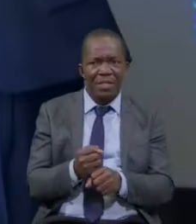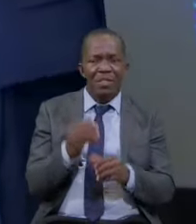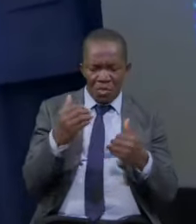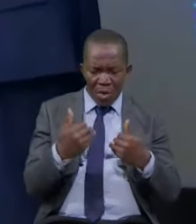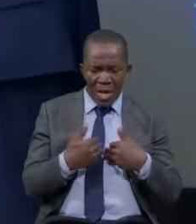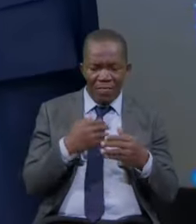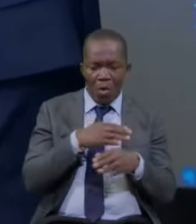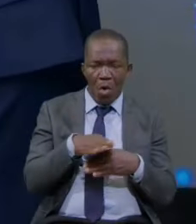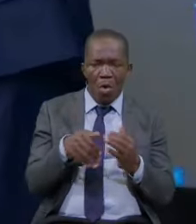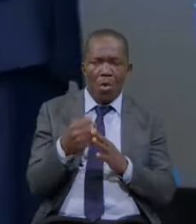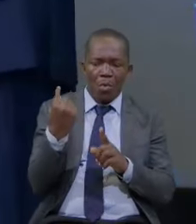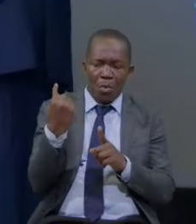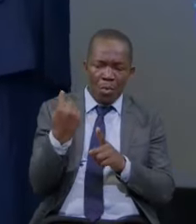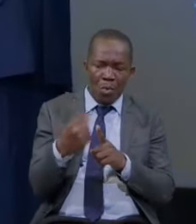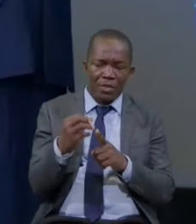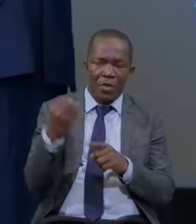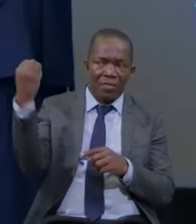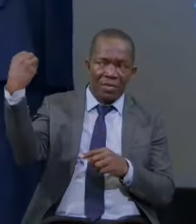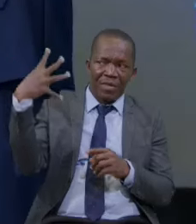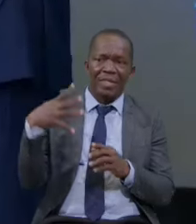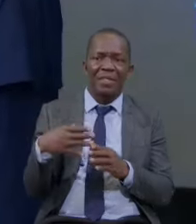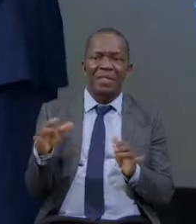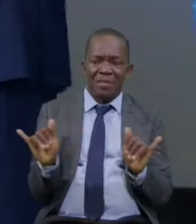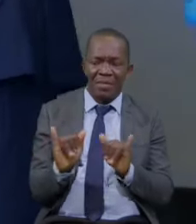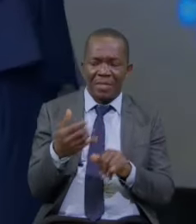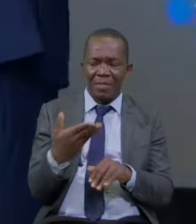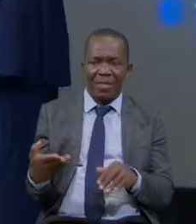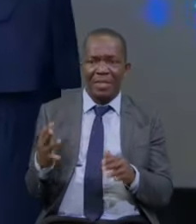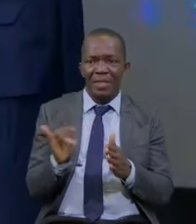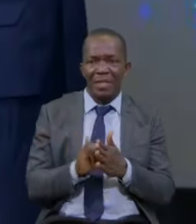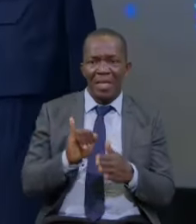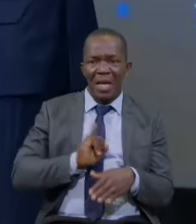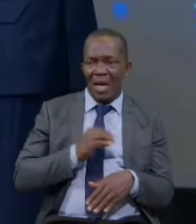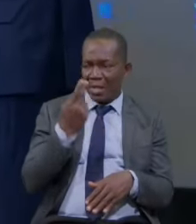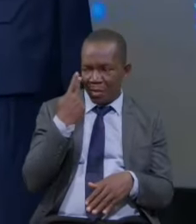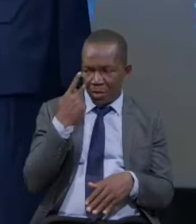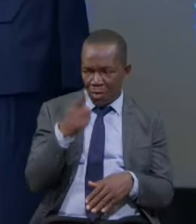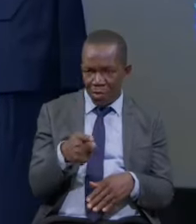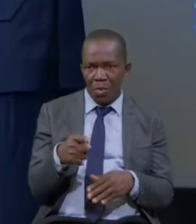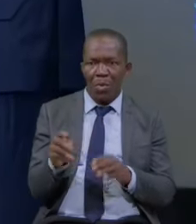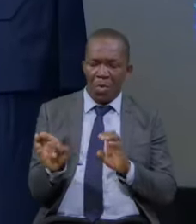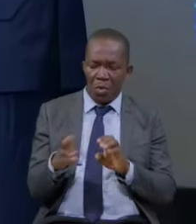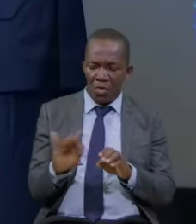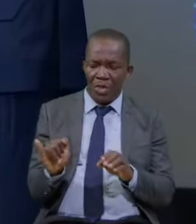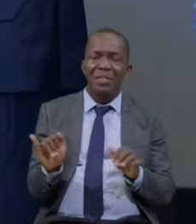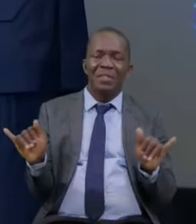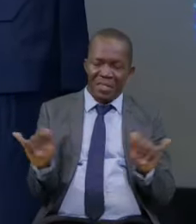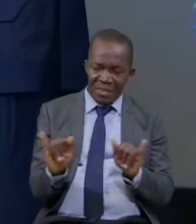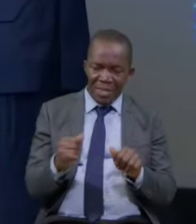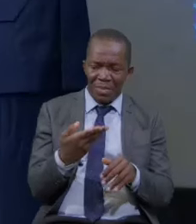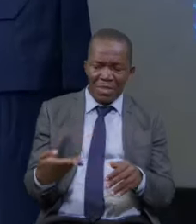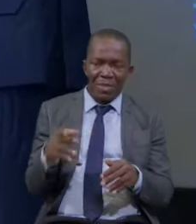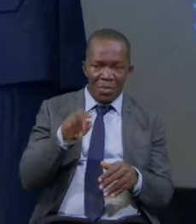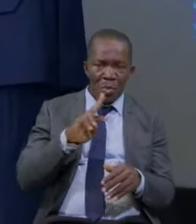saw you doing 5 years ago, the same thing you're still doing. You're not being built up.